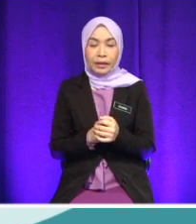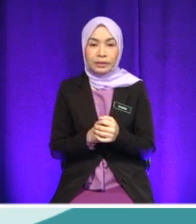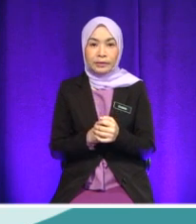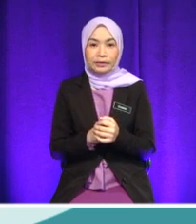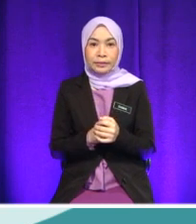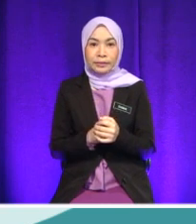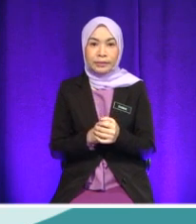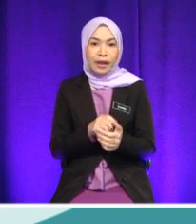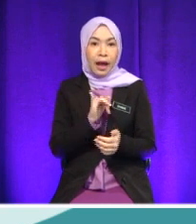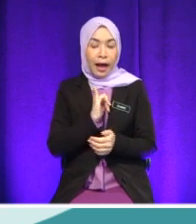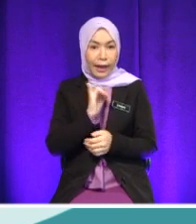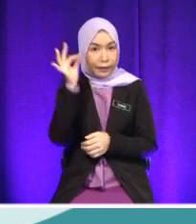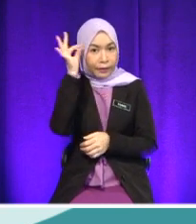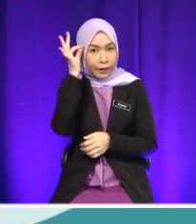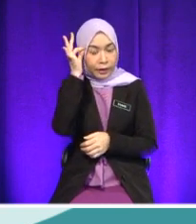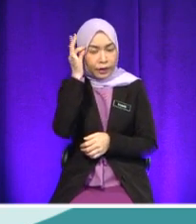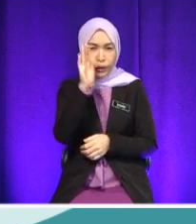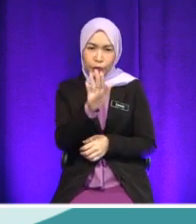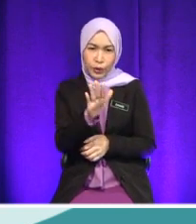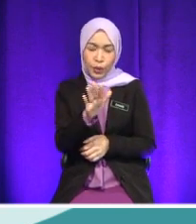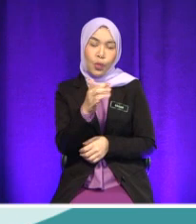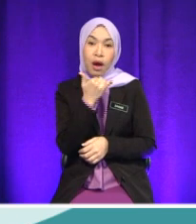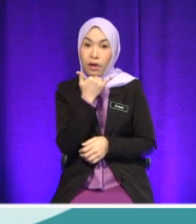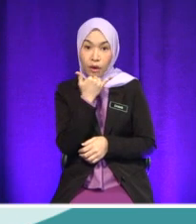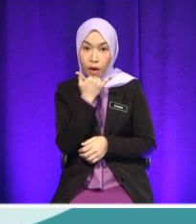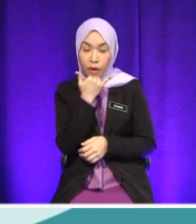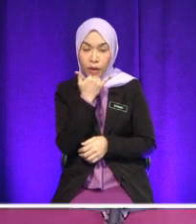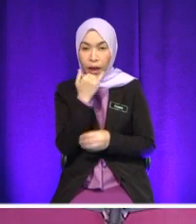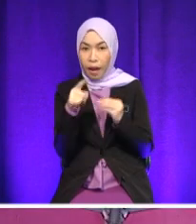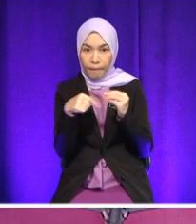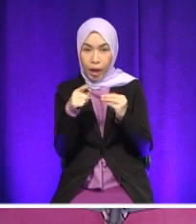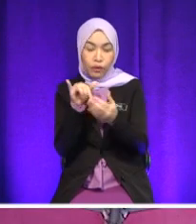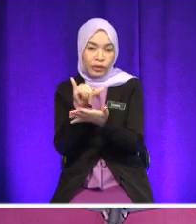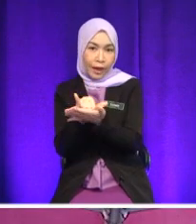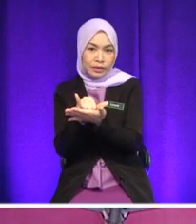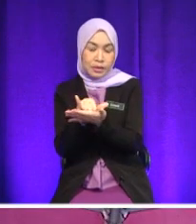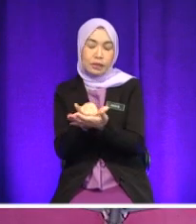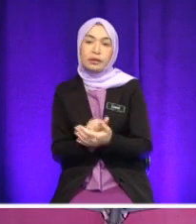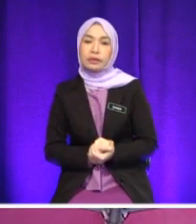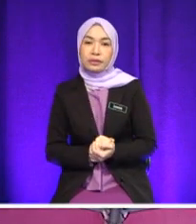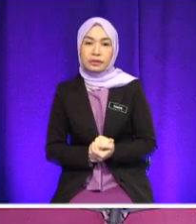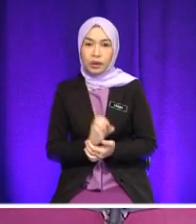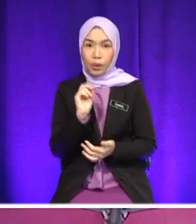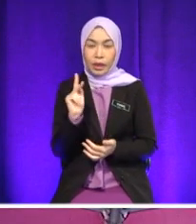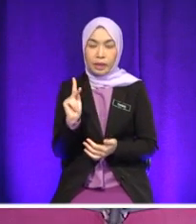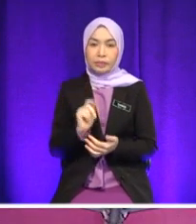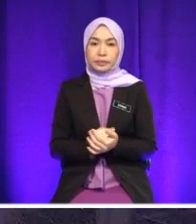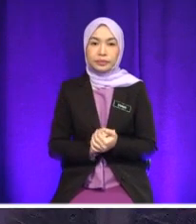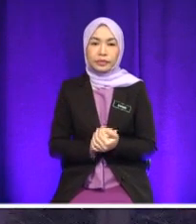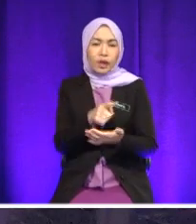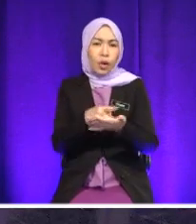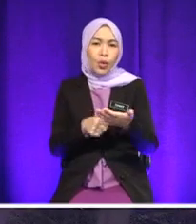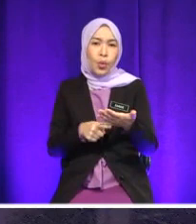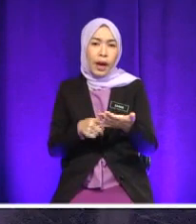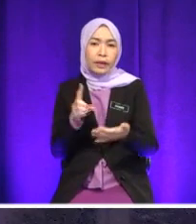6, I think you are wrong about that, okay? Or what? All right, so let's ask the pupils in mid here, okay? What do they think for